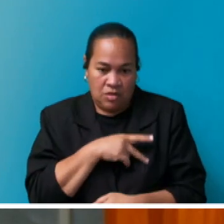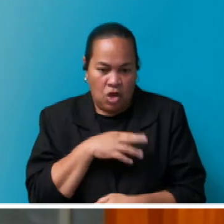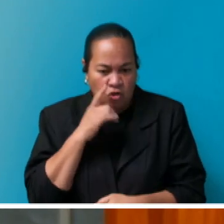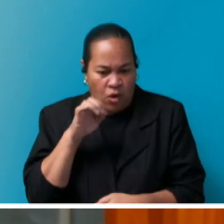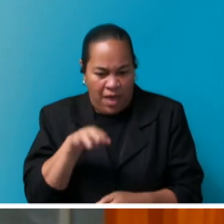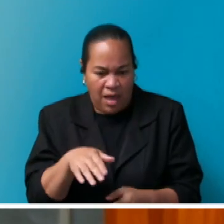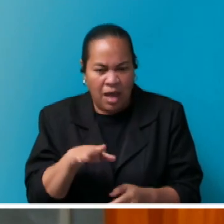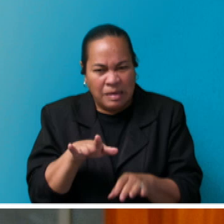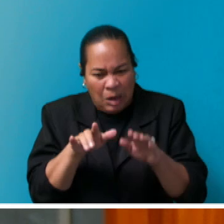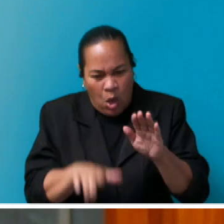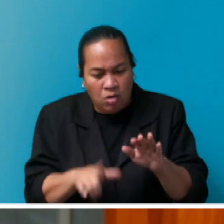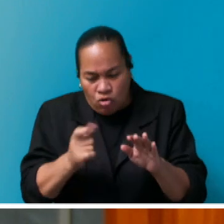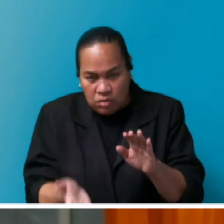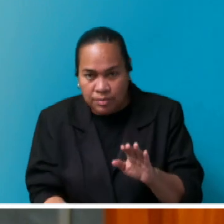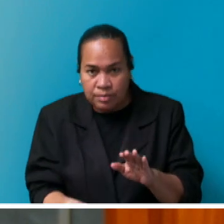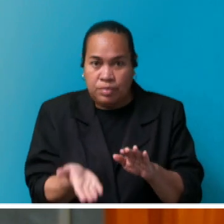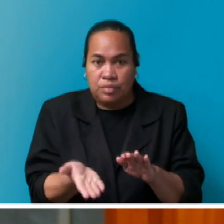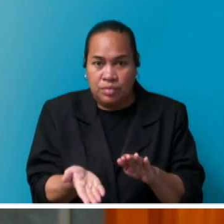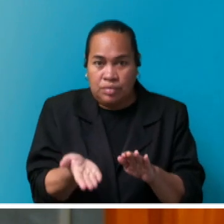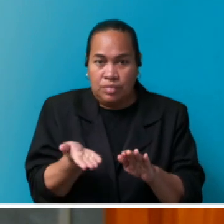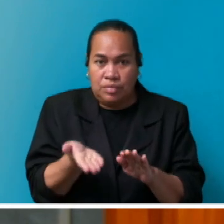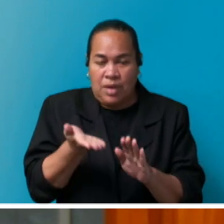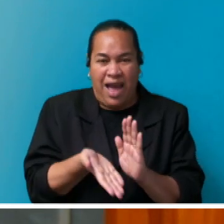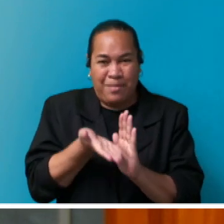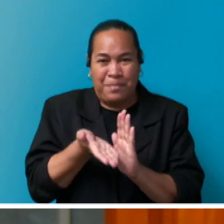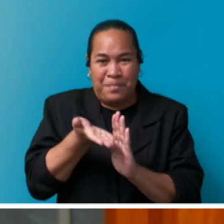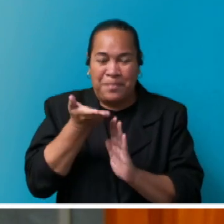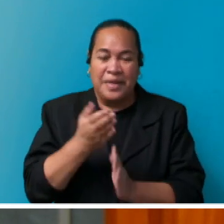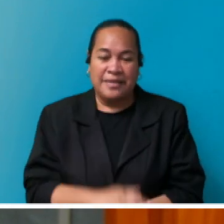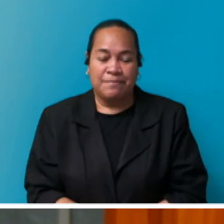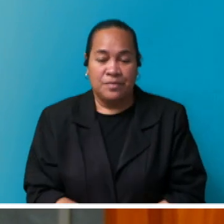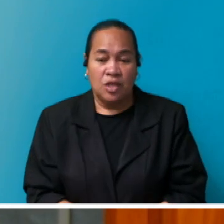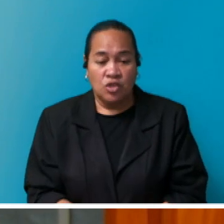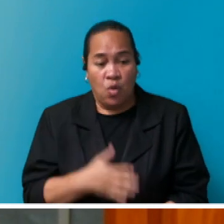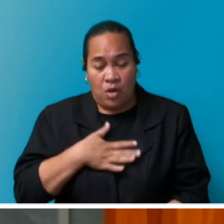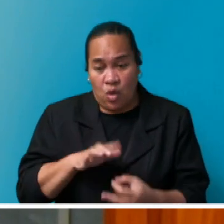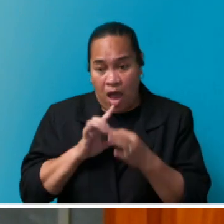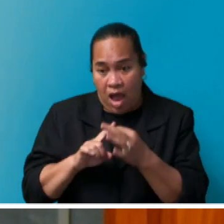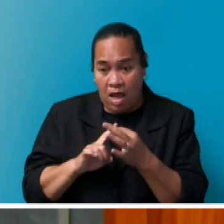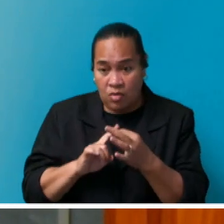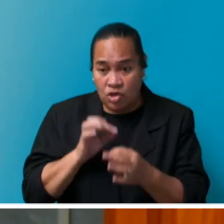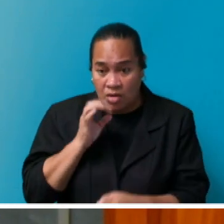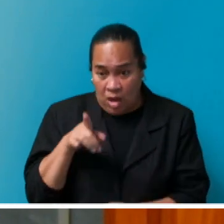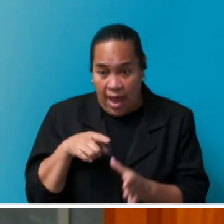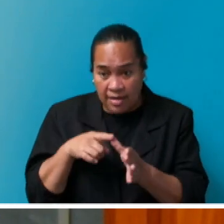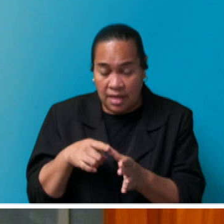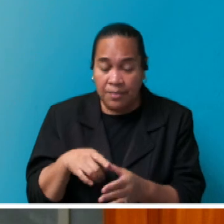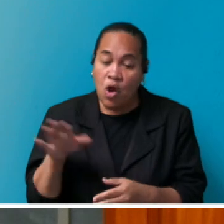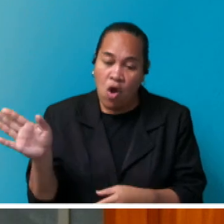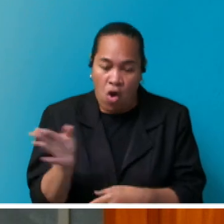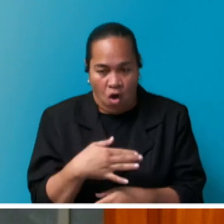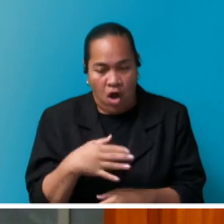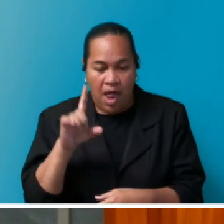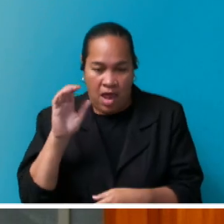education in Fiji. Sir, to answer the question, all classroom and assistant pre-primary teachers